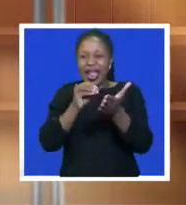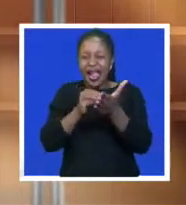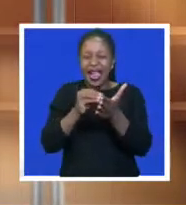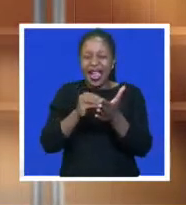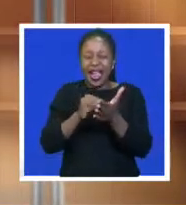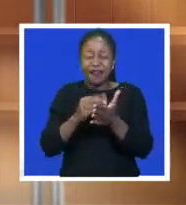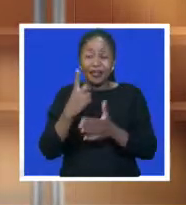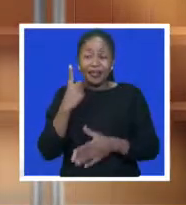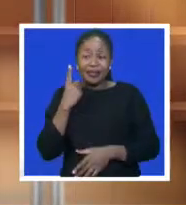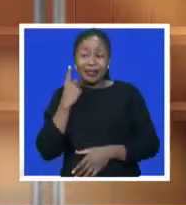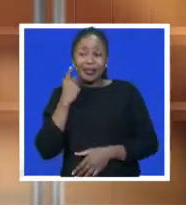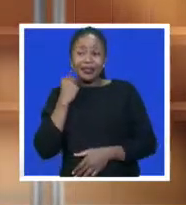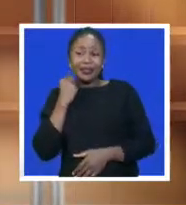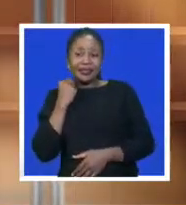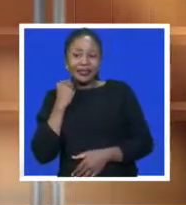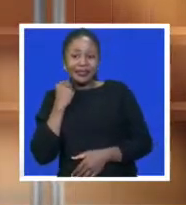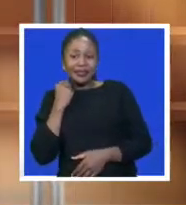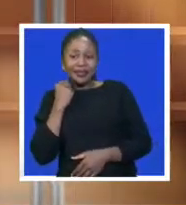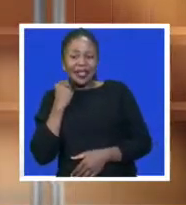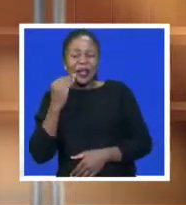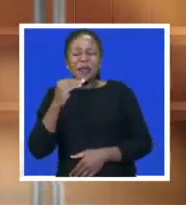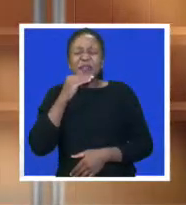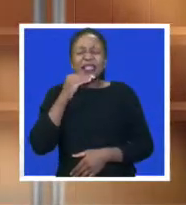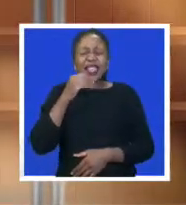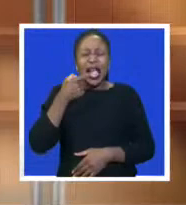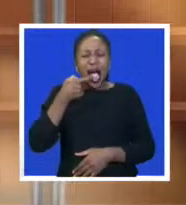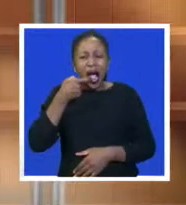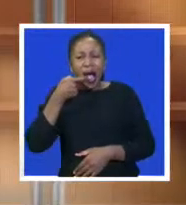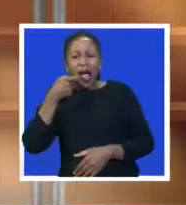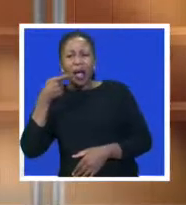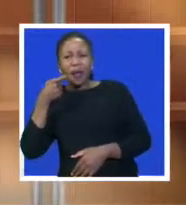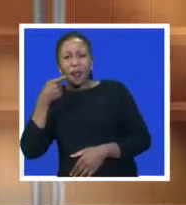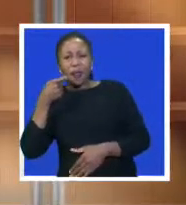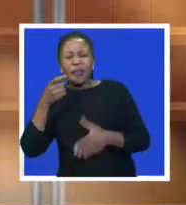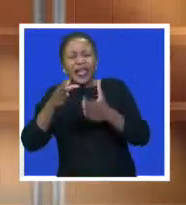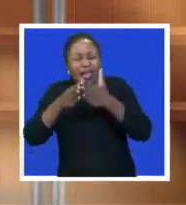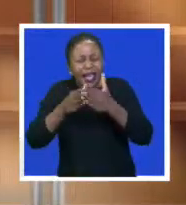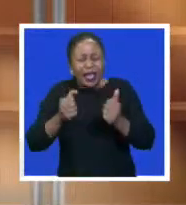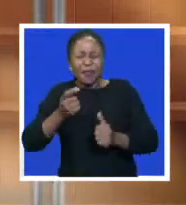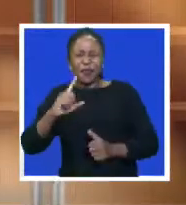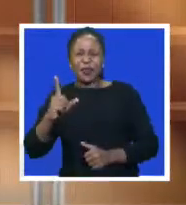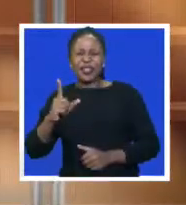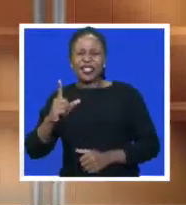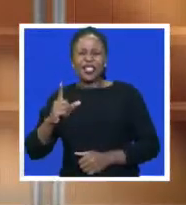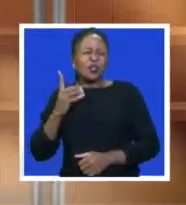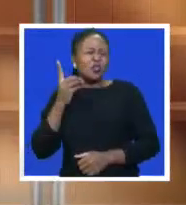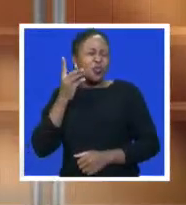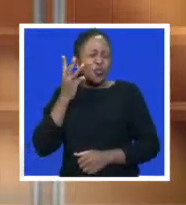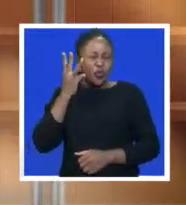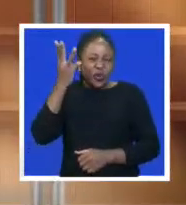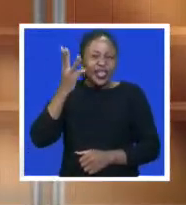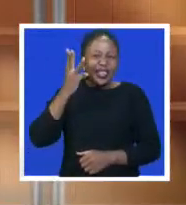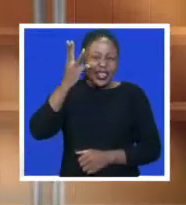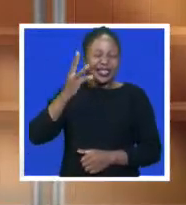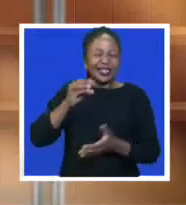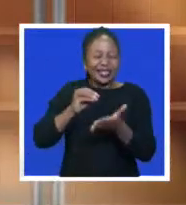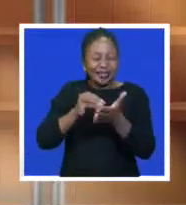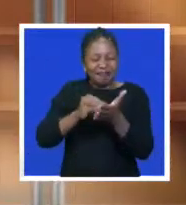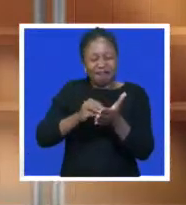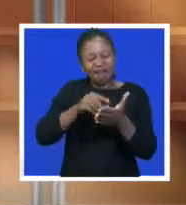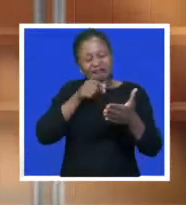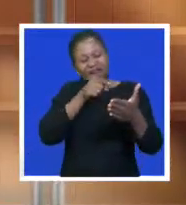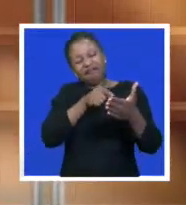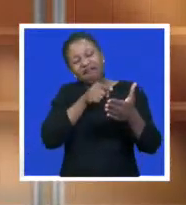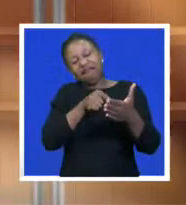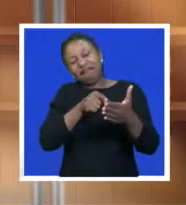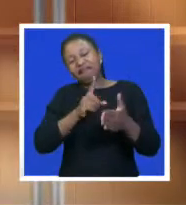the curiosity. This is the anxiety. This is the desire. We know when we read this particular story, we have a